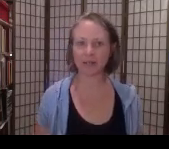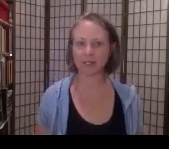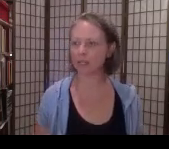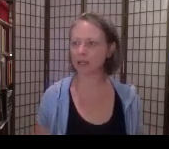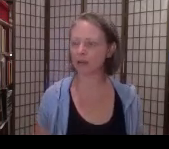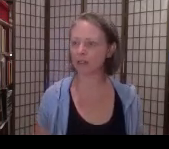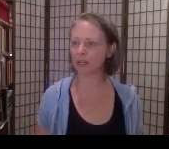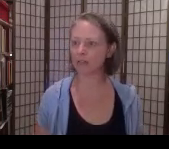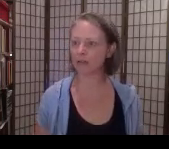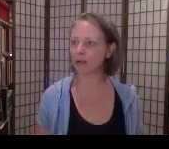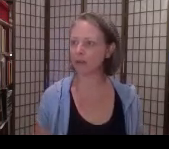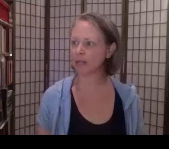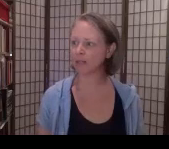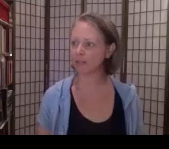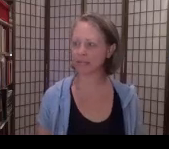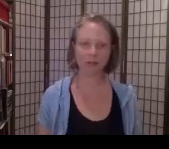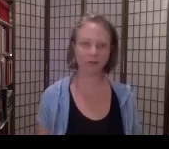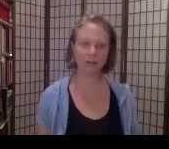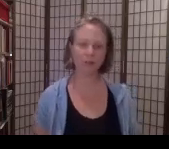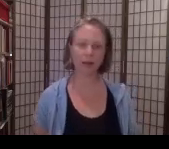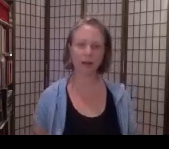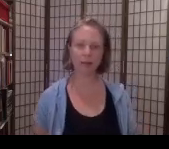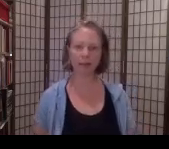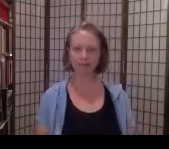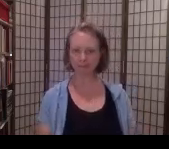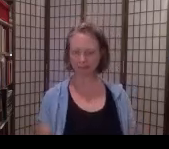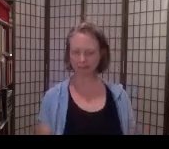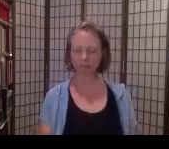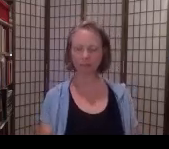seeing a question, I apologize. I'll come back and look later and hopefully it will pop up.